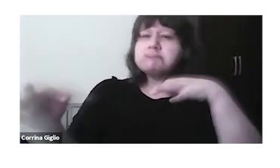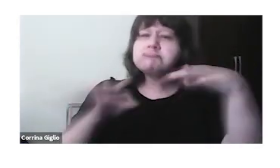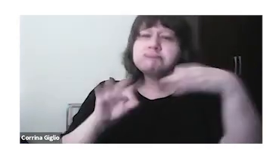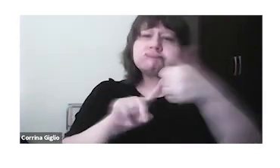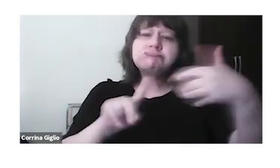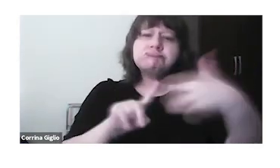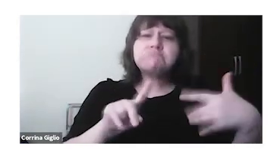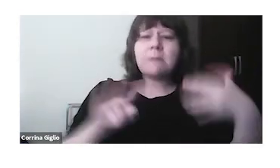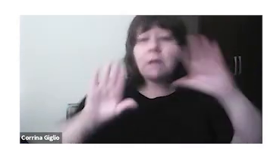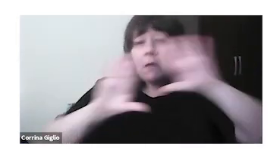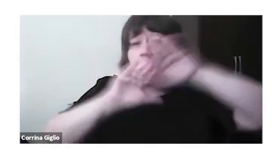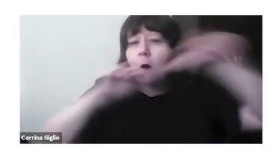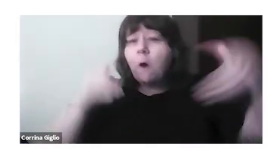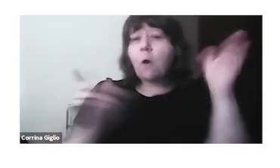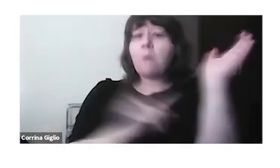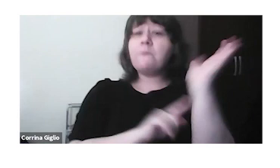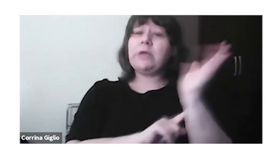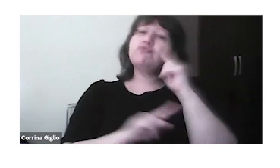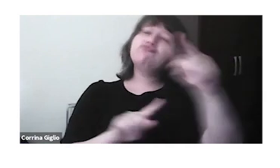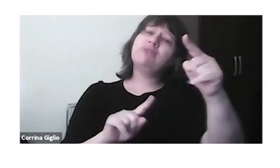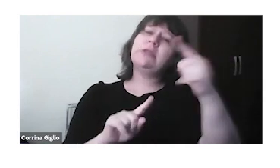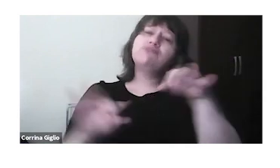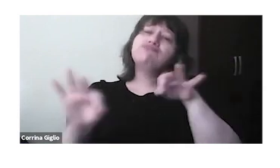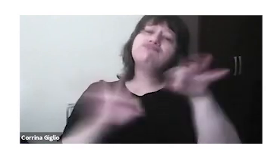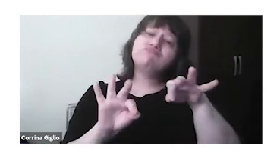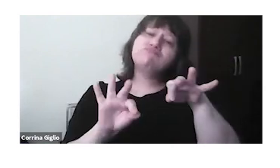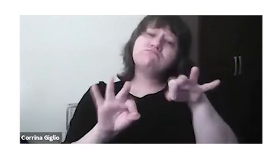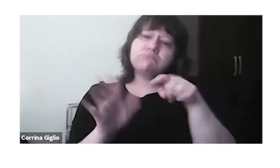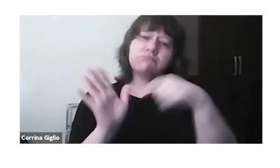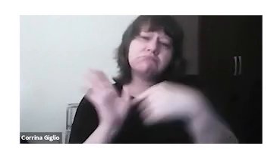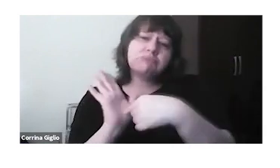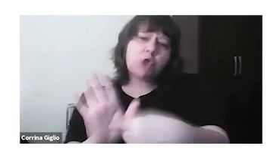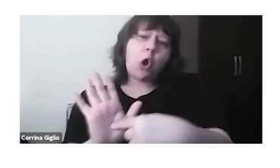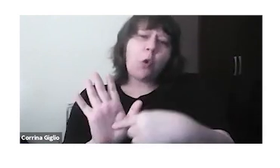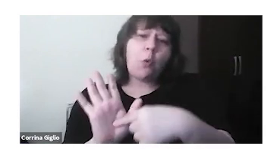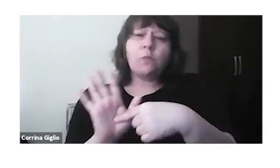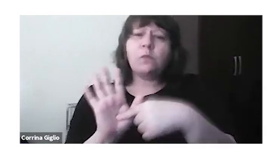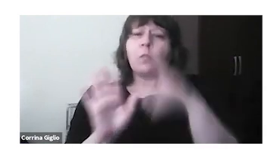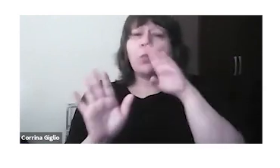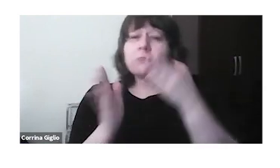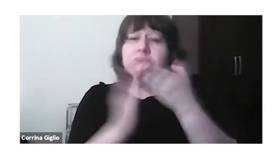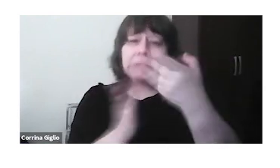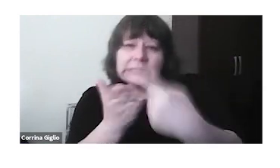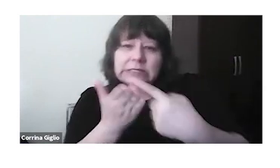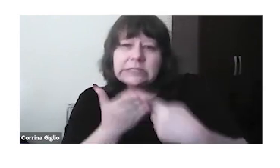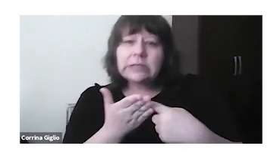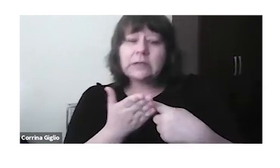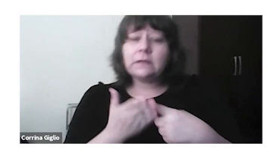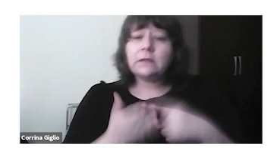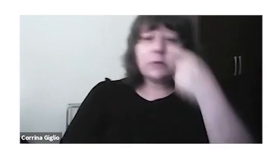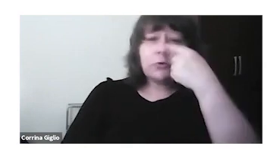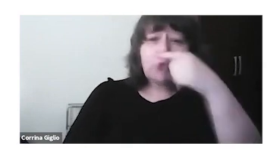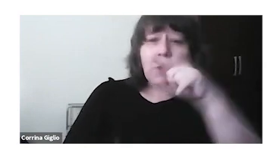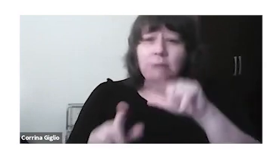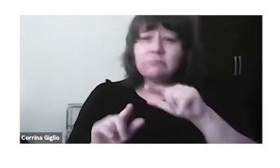overview of the entire presentation, just to give you a roadmap or framework of what we're going through. Truman, can you go to the next